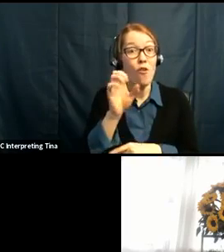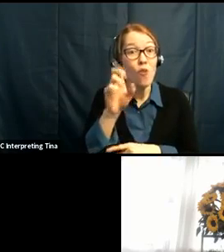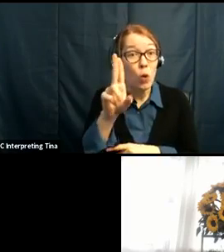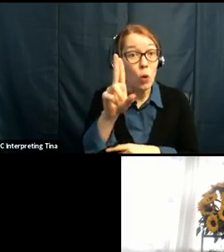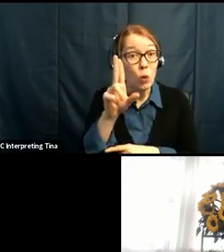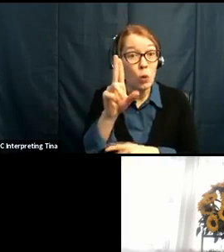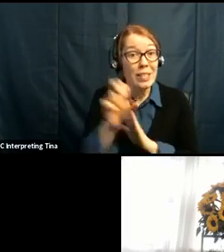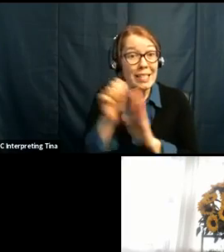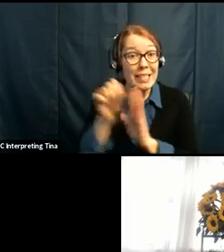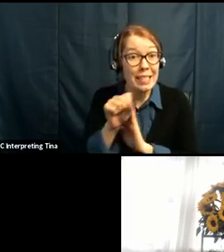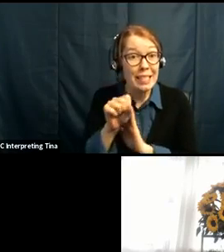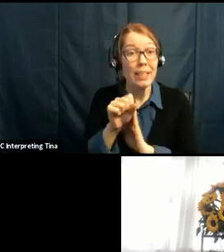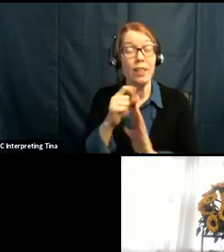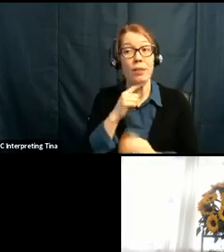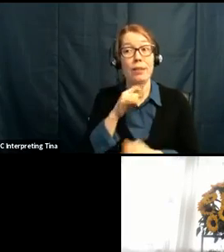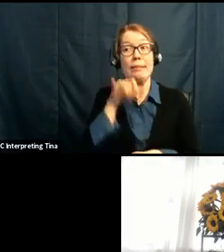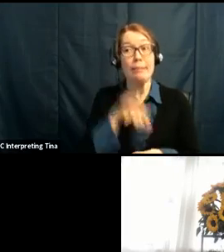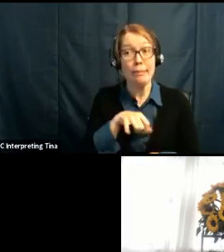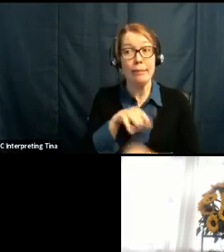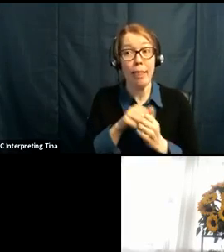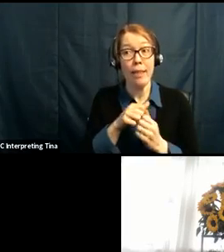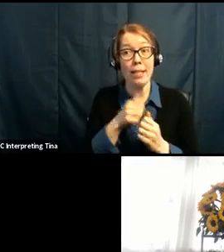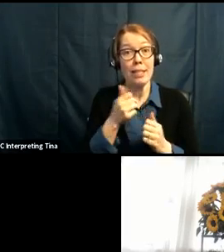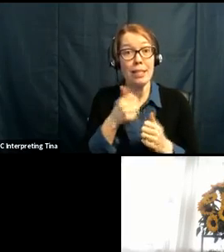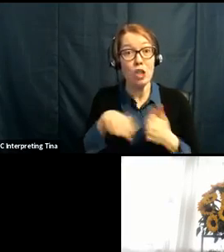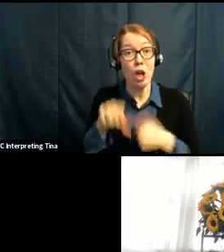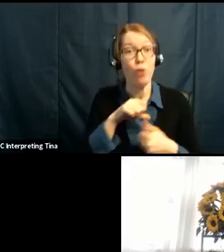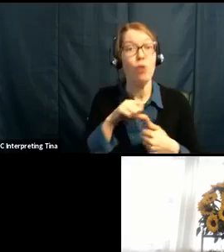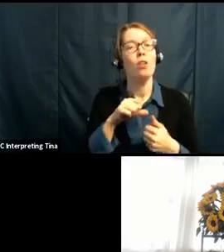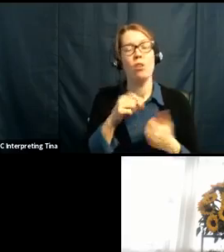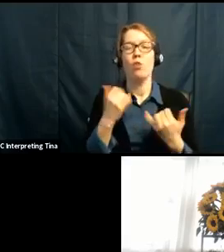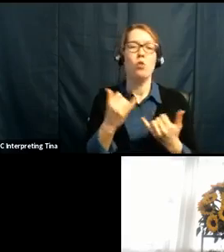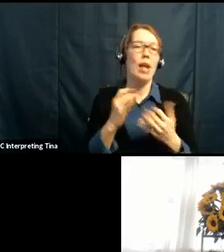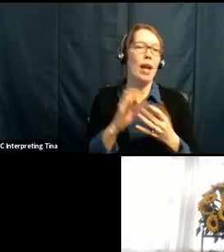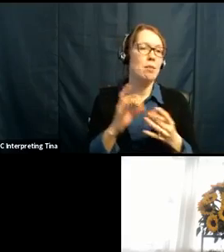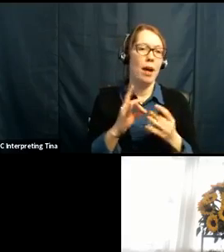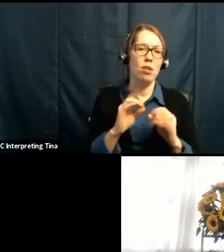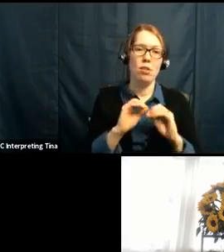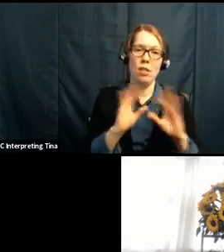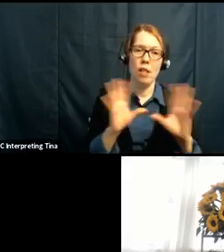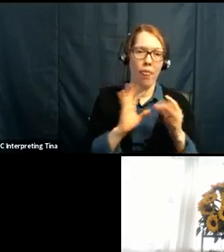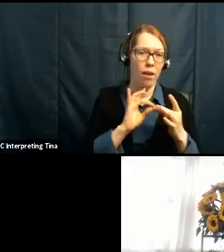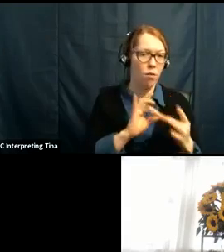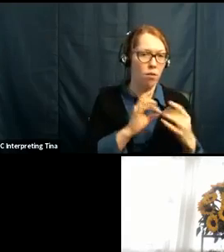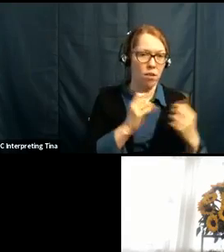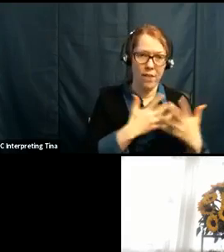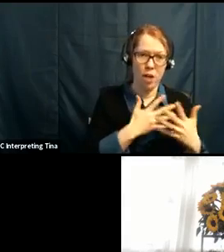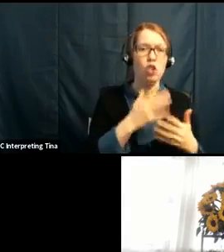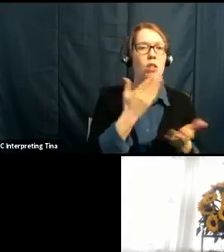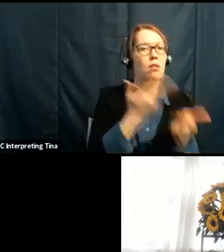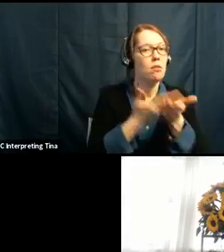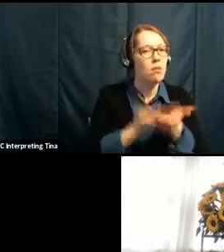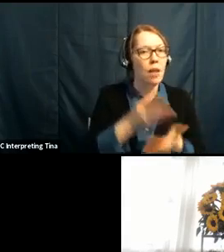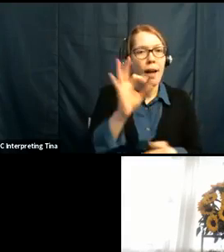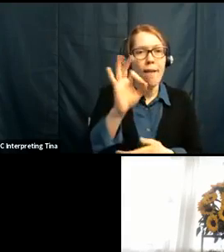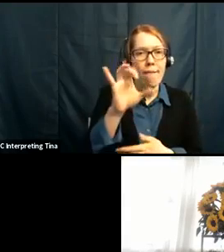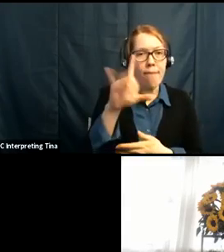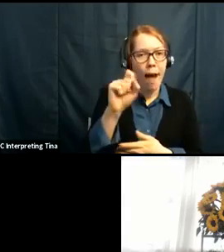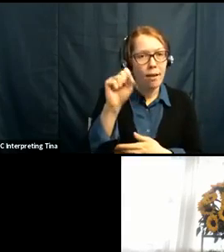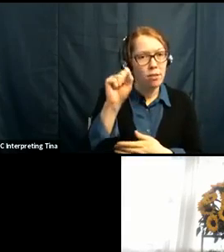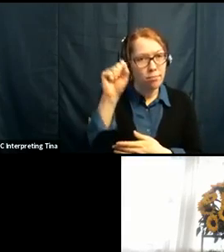going to be cooped up with each other. So again, today's message is nothing about fear. It's just facts that we're trying to give the